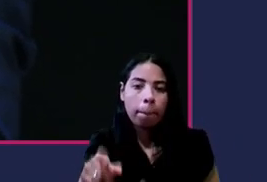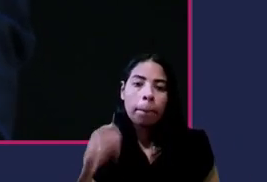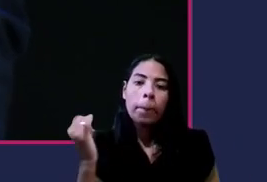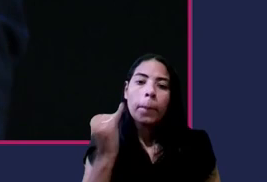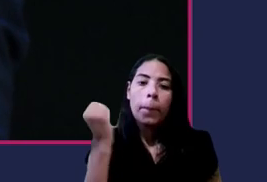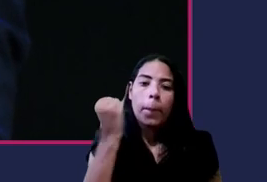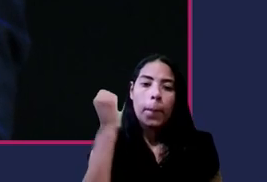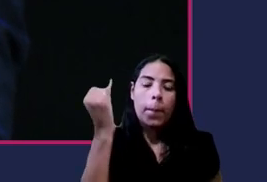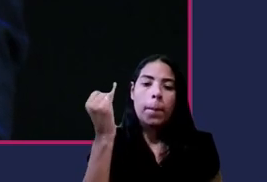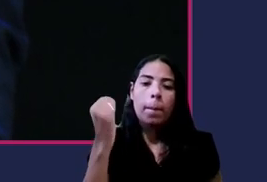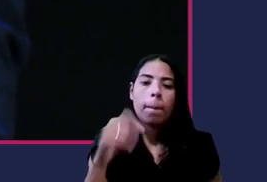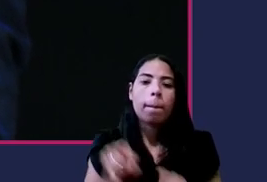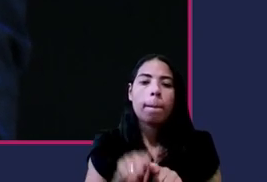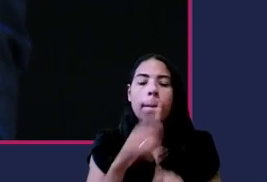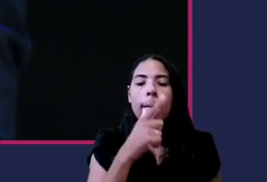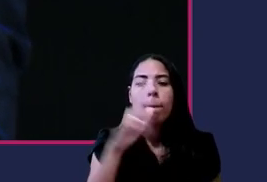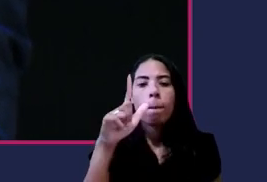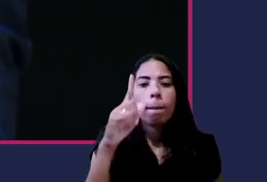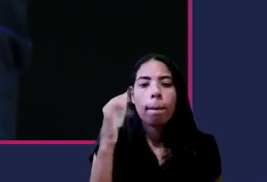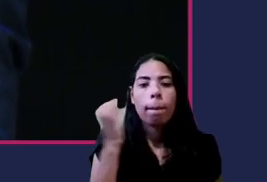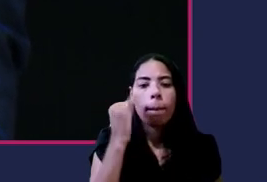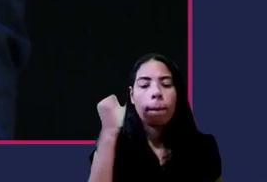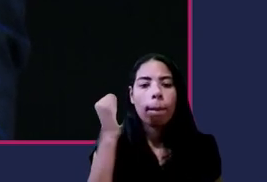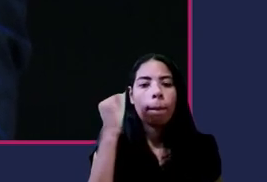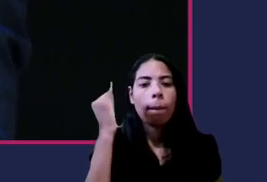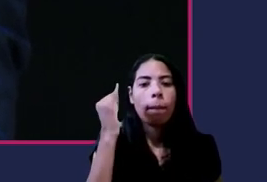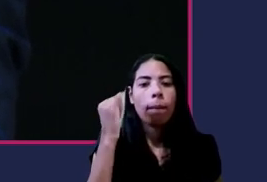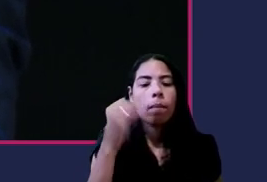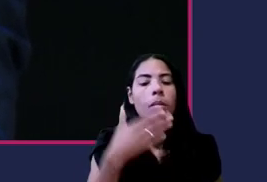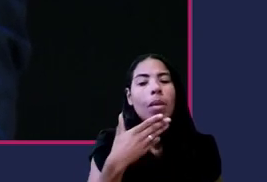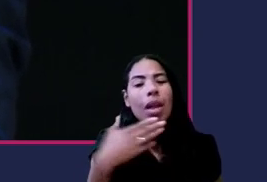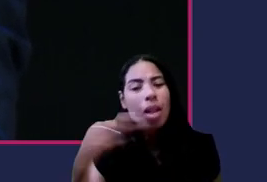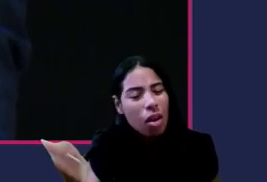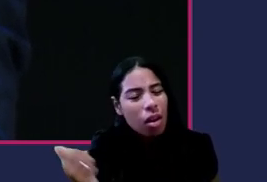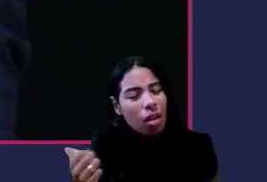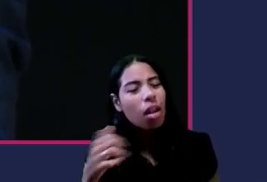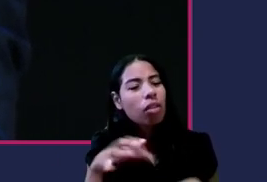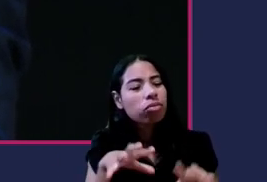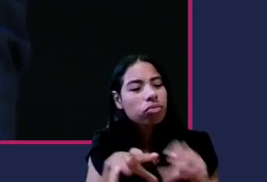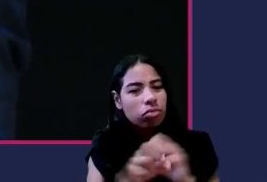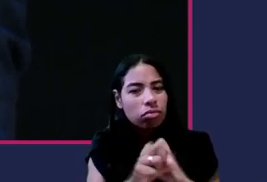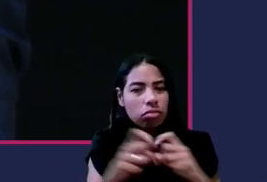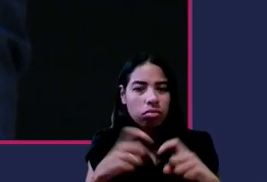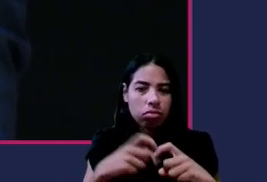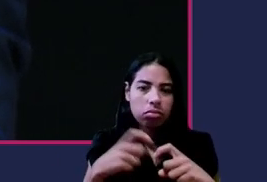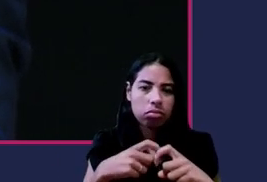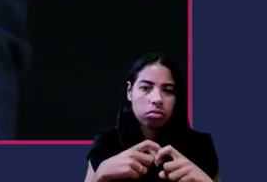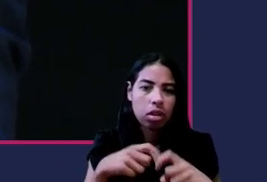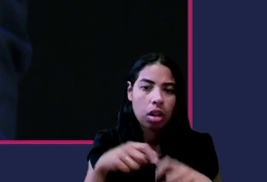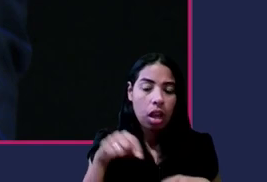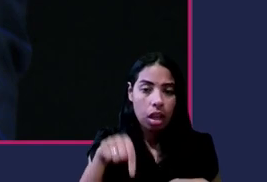internet, which is really, really important. Something else is we need to improve